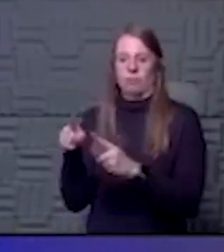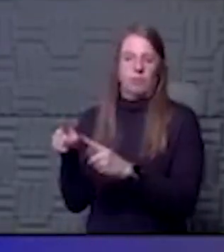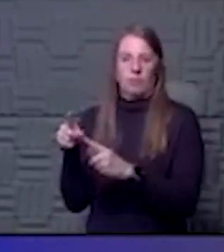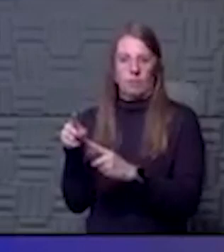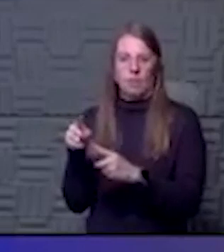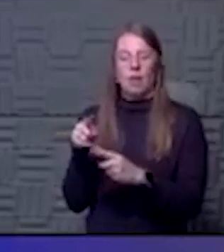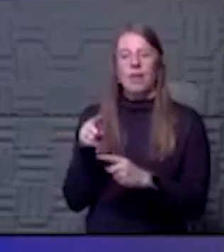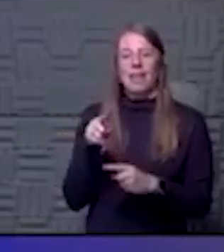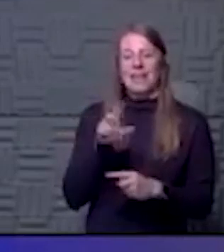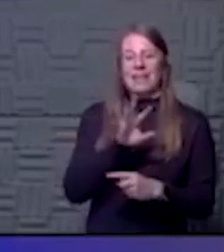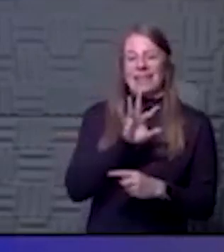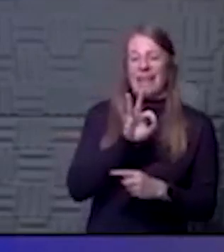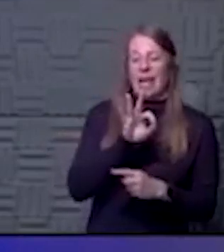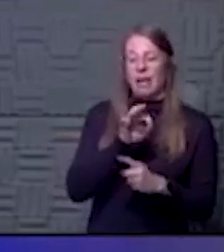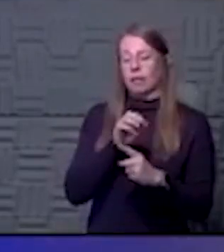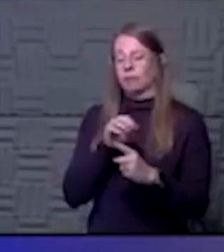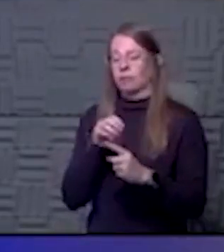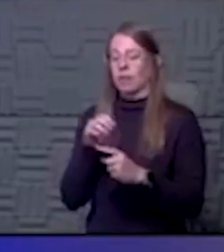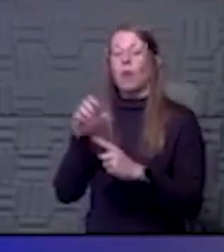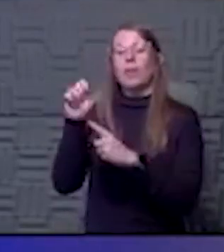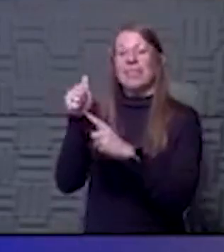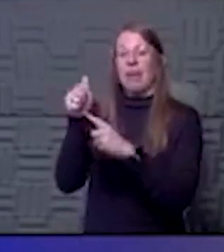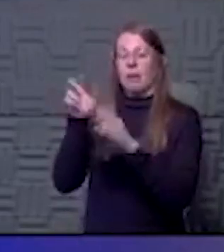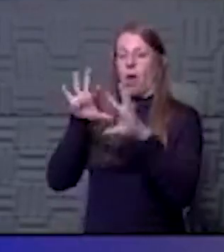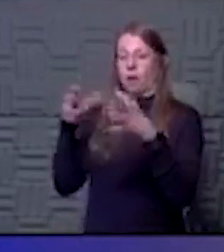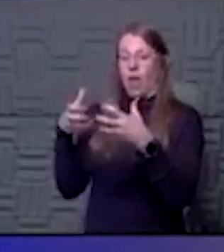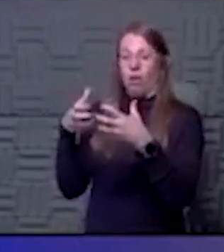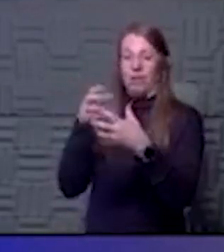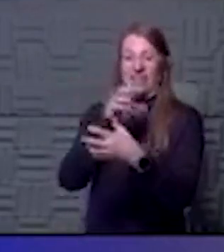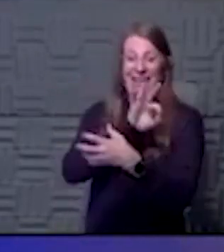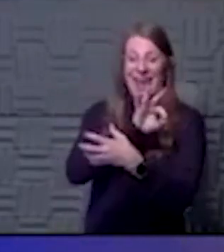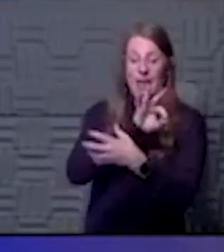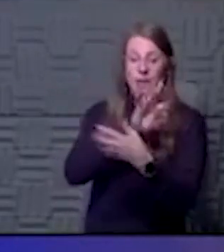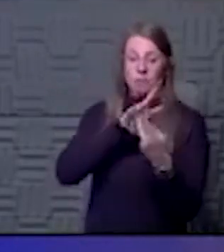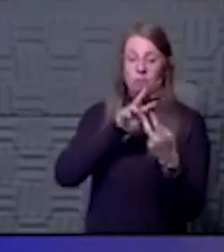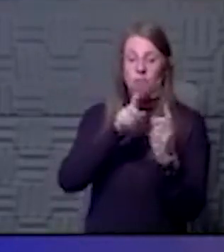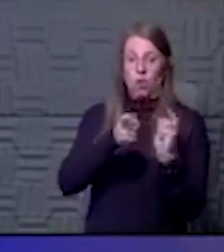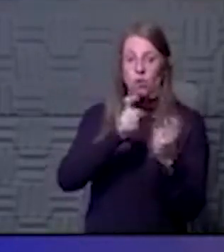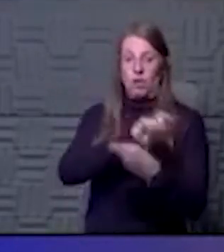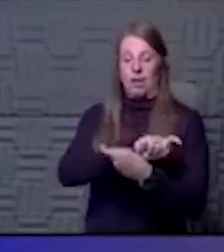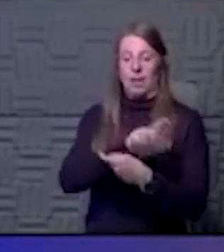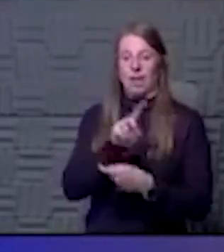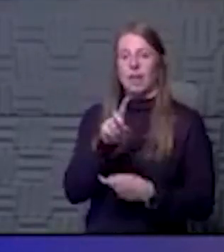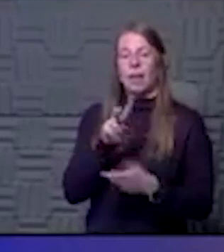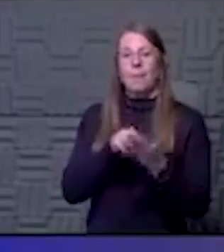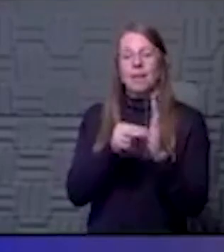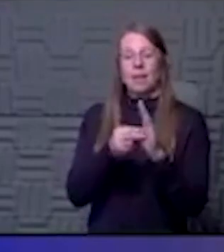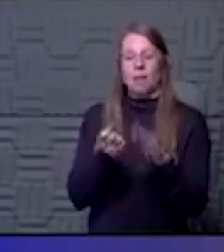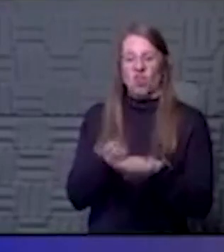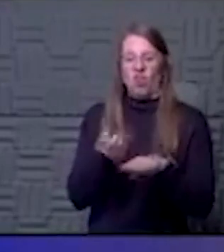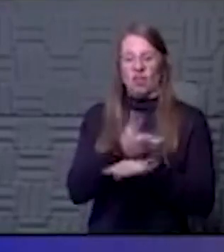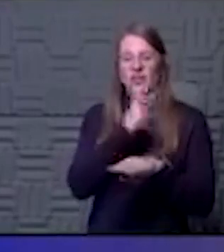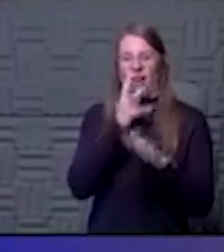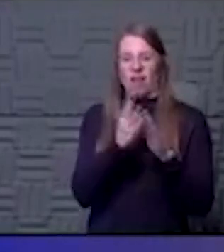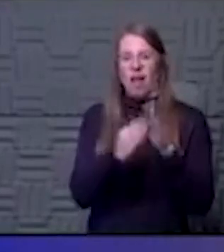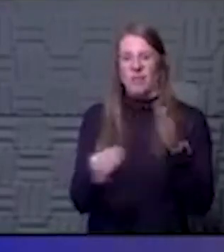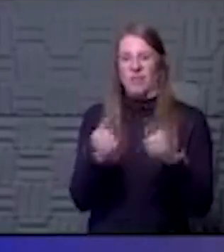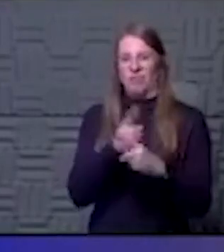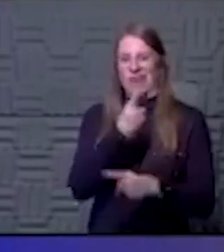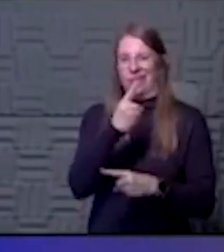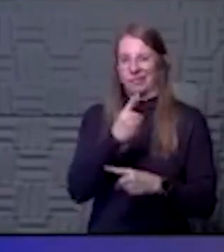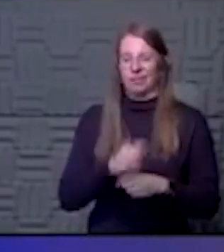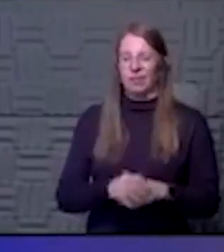Again, 9 out of 10 mutations with this virus are deleterious and cause it to not replicate